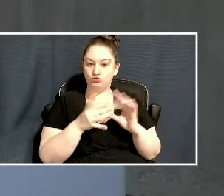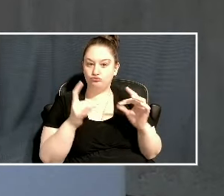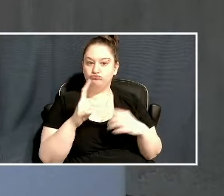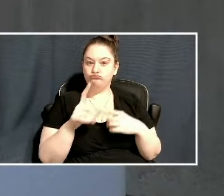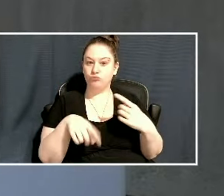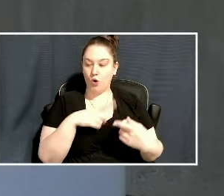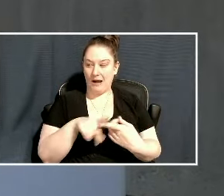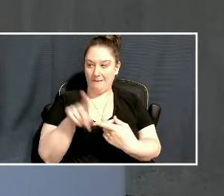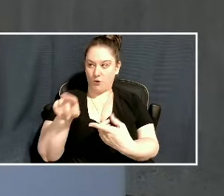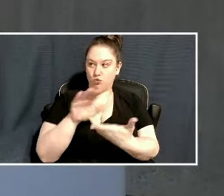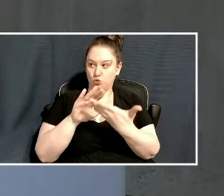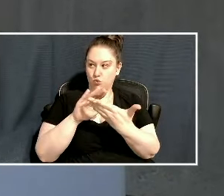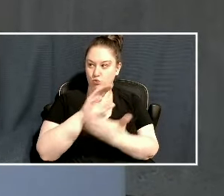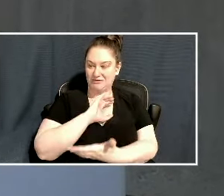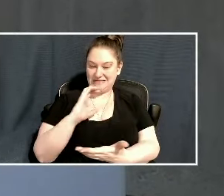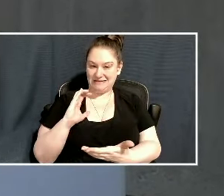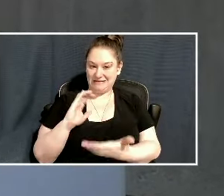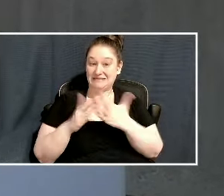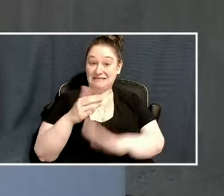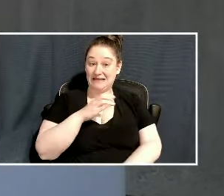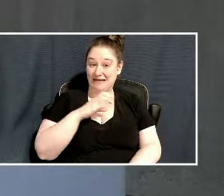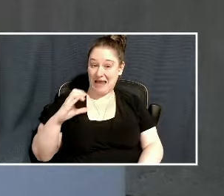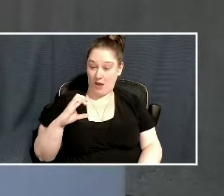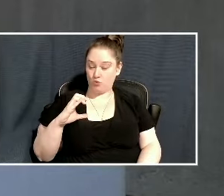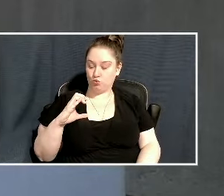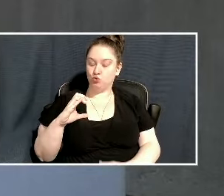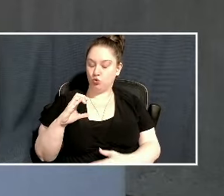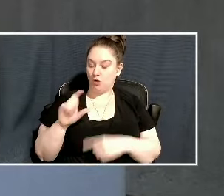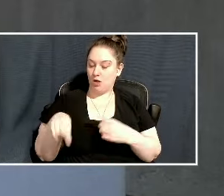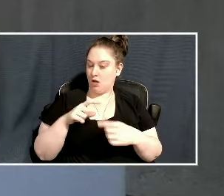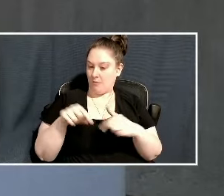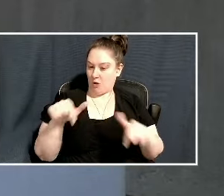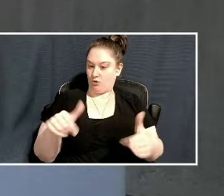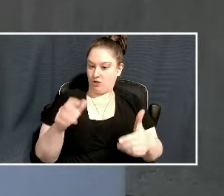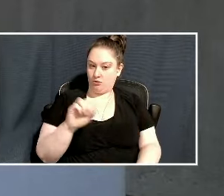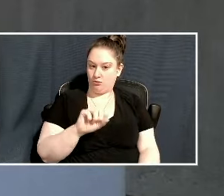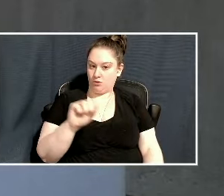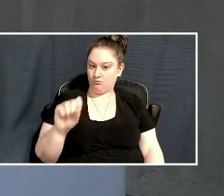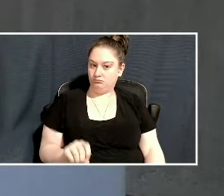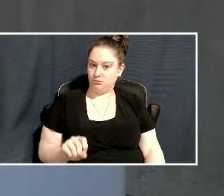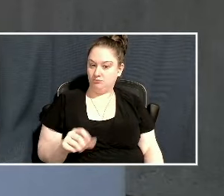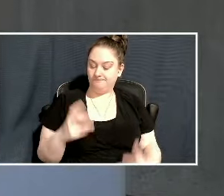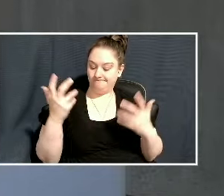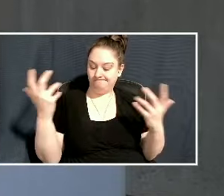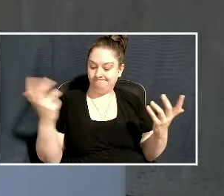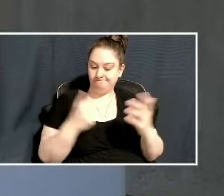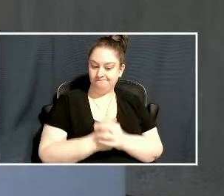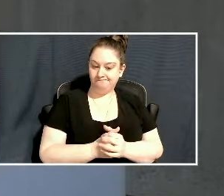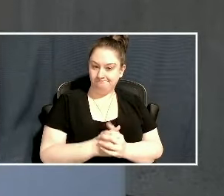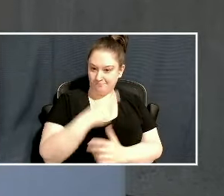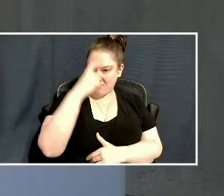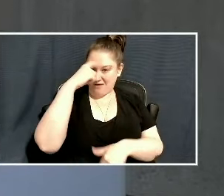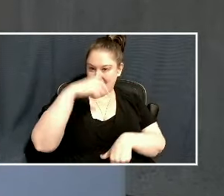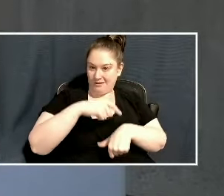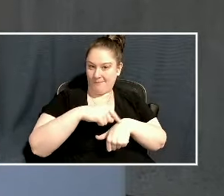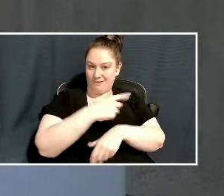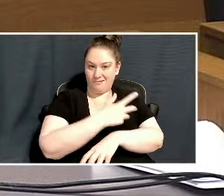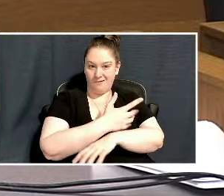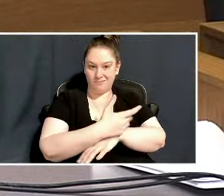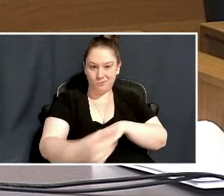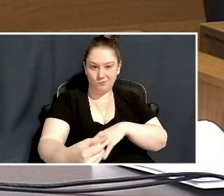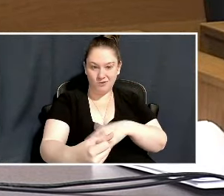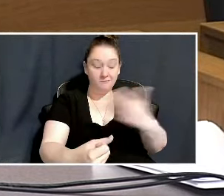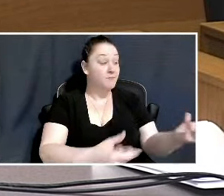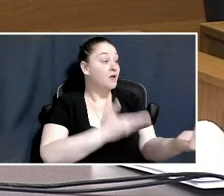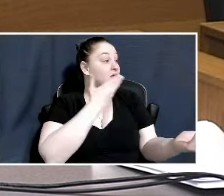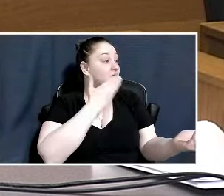city council about here in Salem. And I think my time's about up. Thank you for